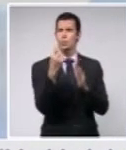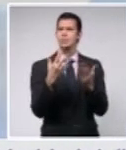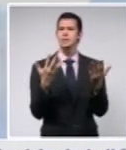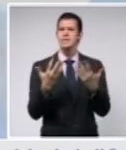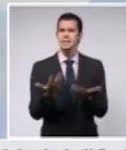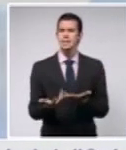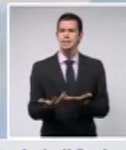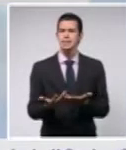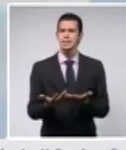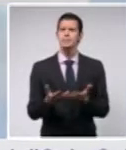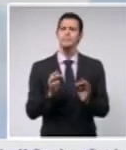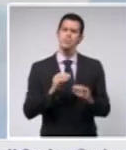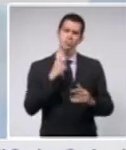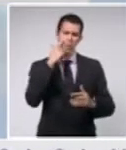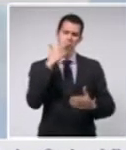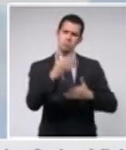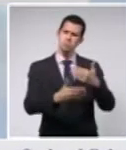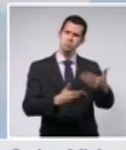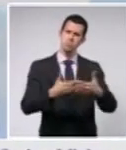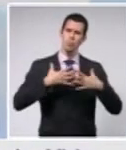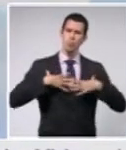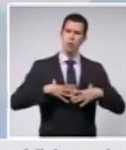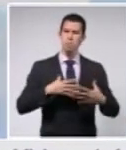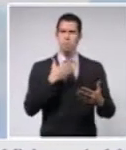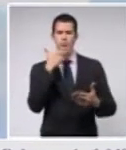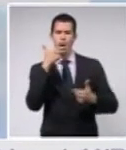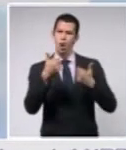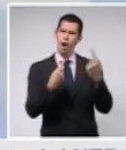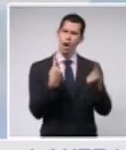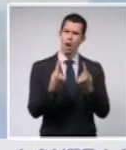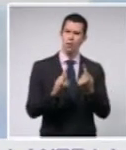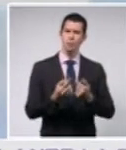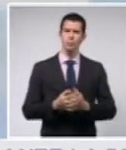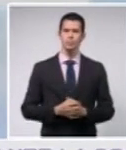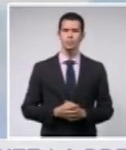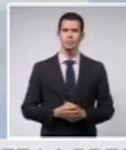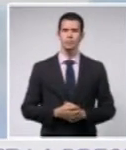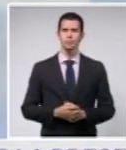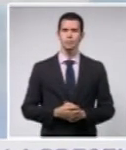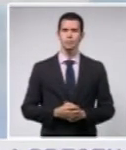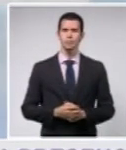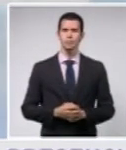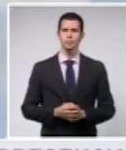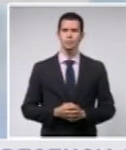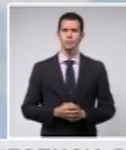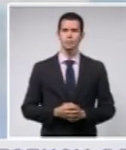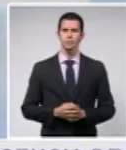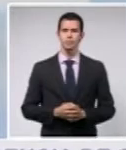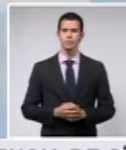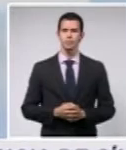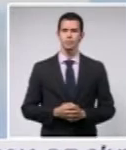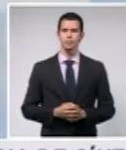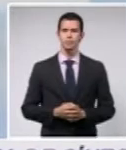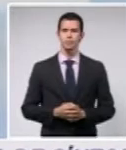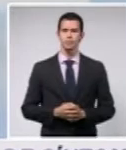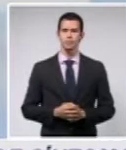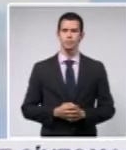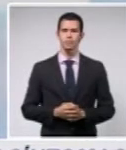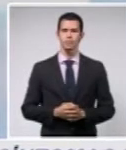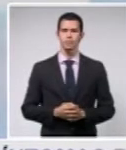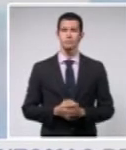Yesterday, one person died as a result of the virus, meaning that the COVID-19 death toll on the